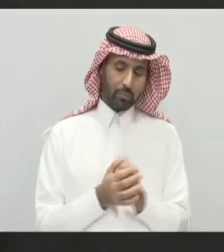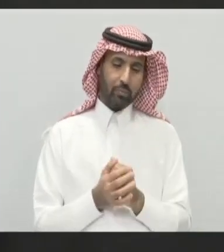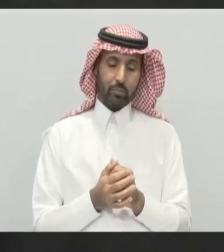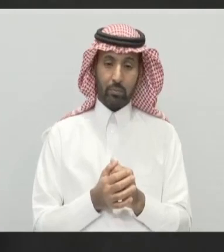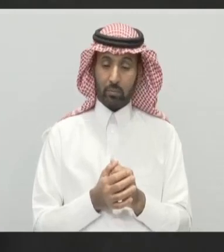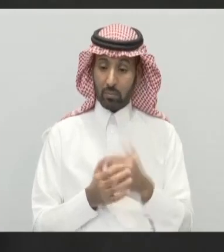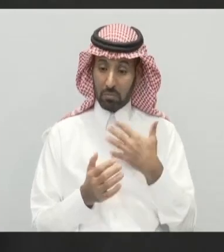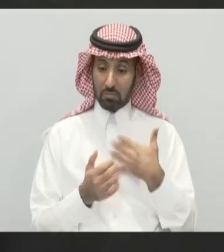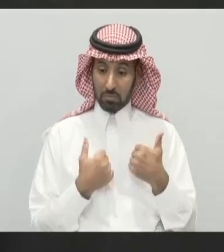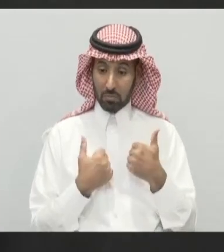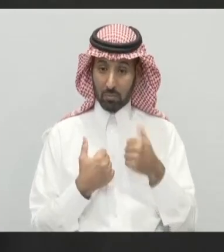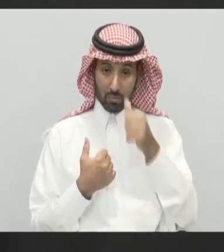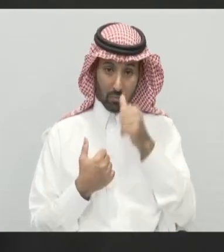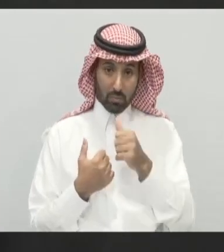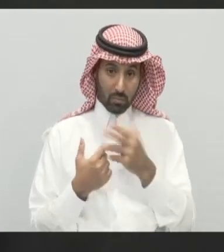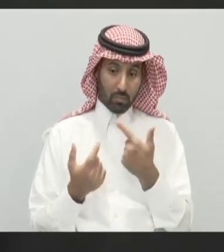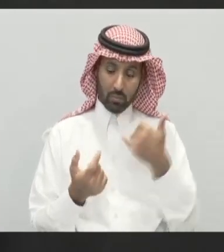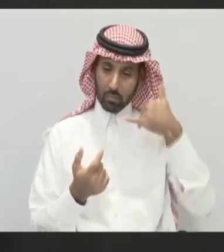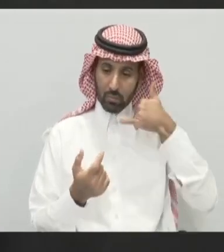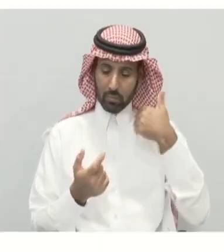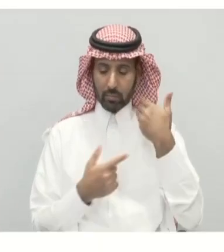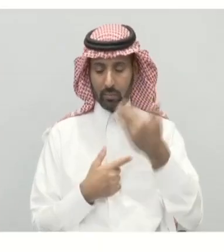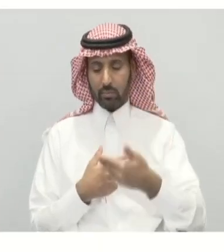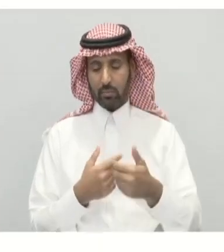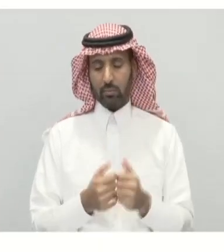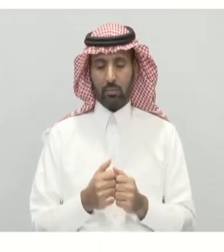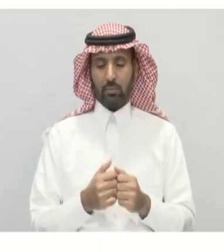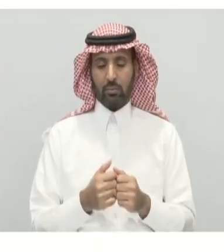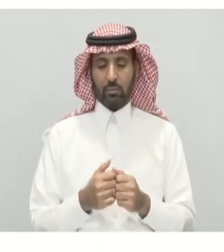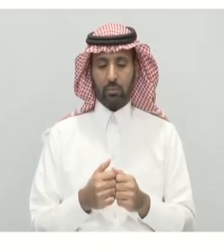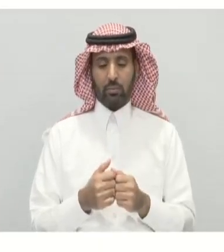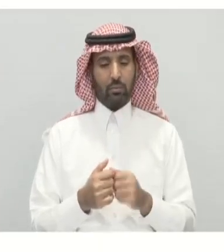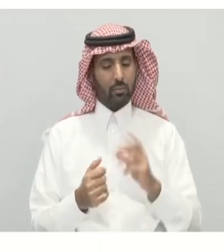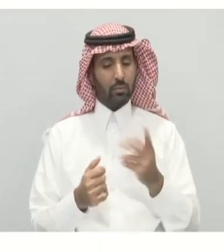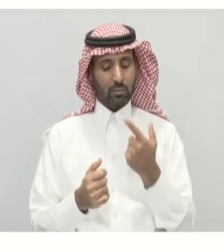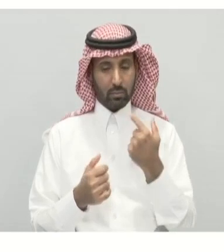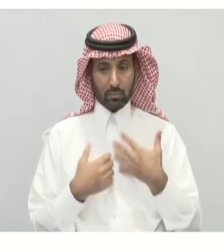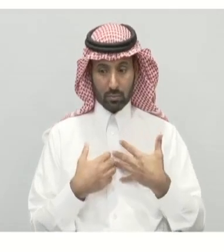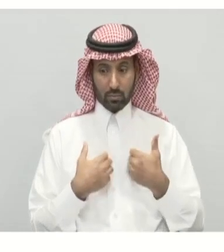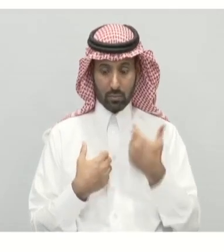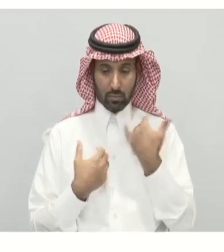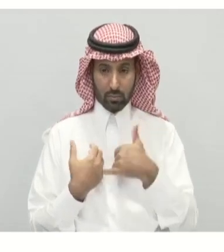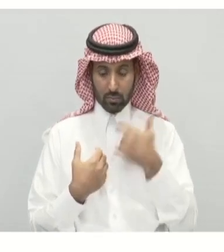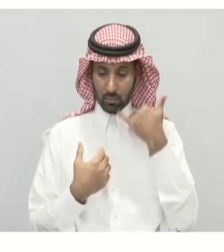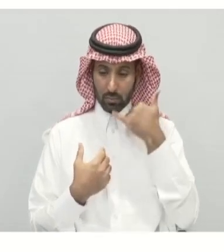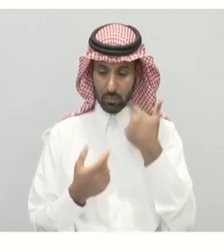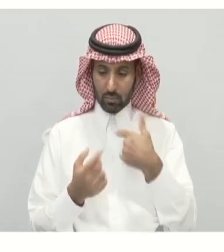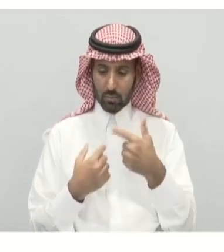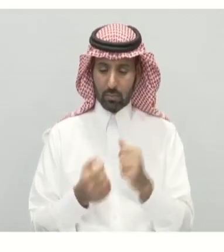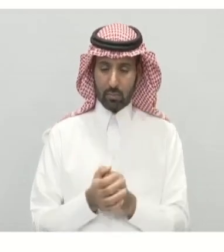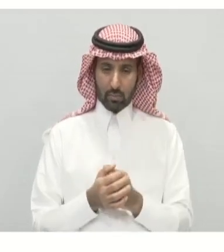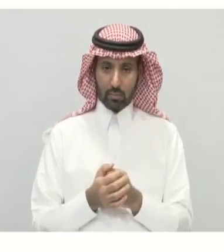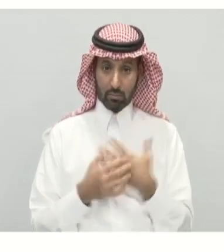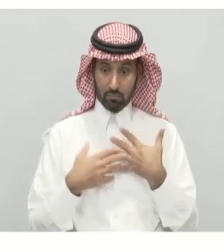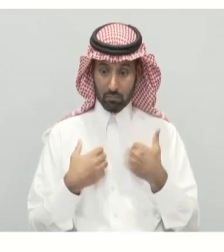is he free by now? Is he in a good mood? Can we call him? Then how does Hussein feel? What does he want Muhammad to do? Is